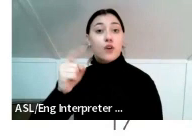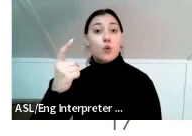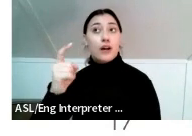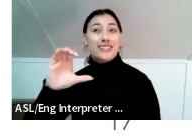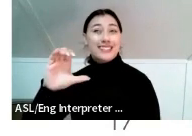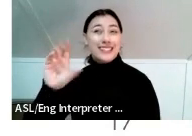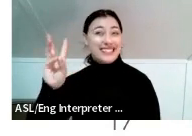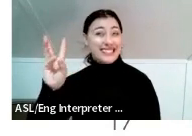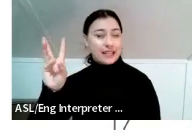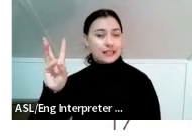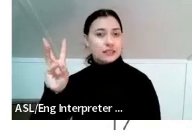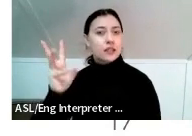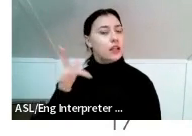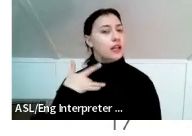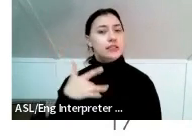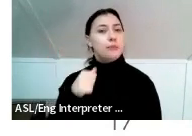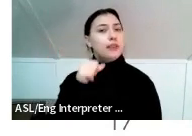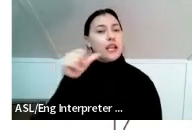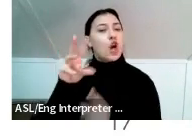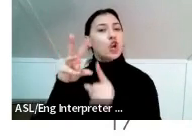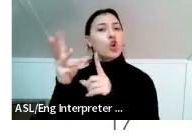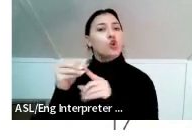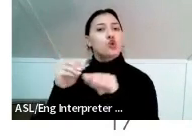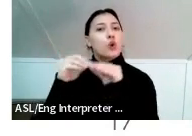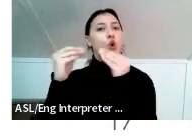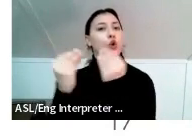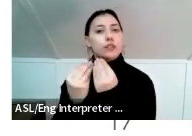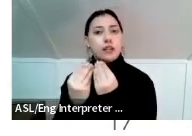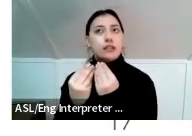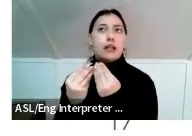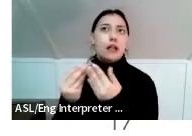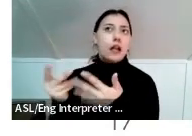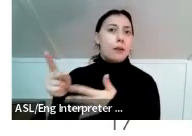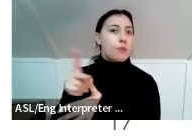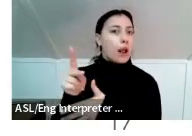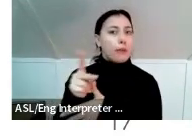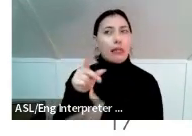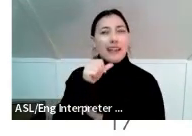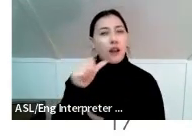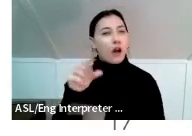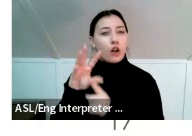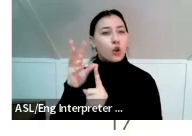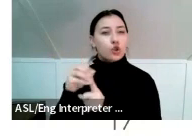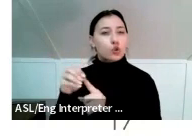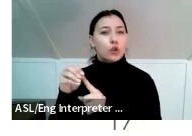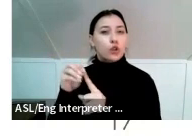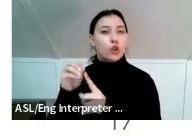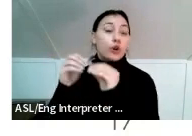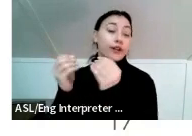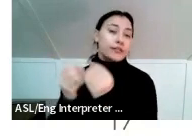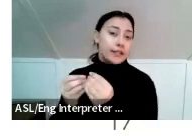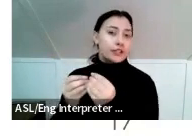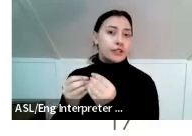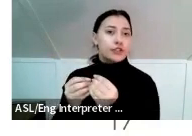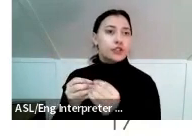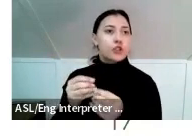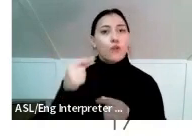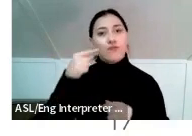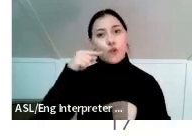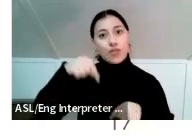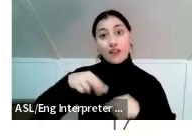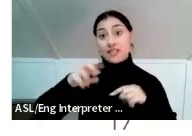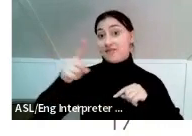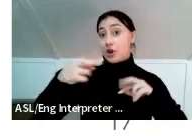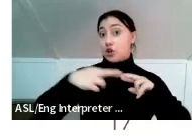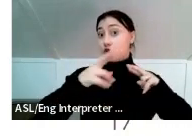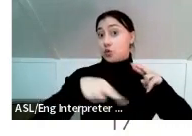501c6s are typically not cultural organizations, not primarily cultural organizations. So in this first round